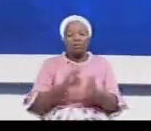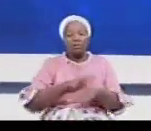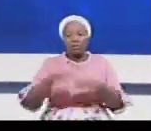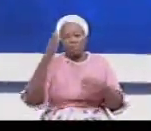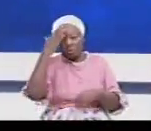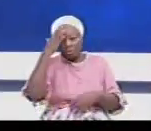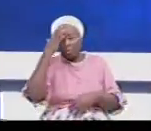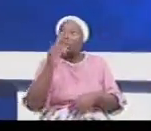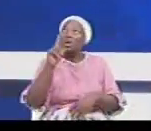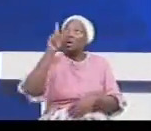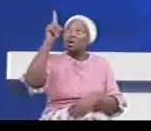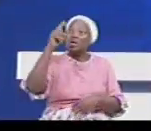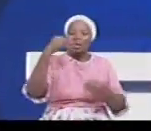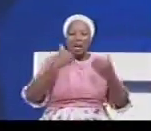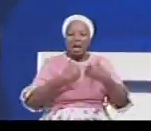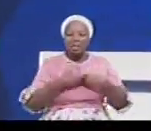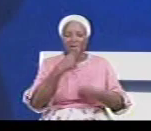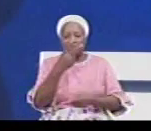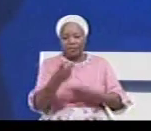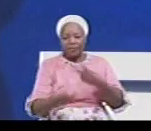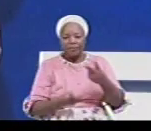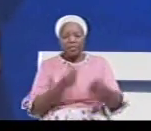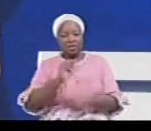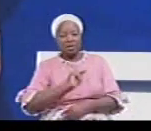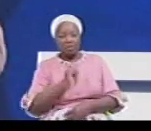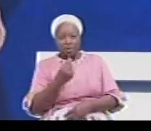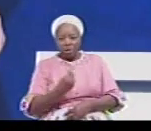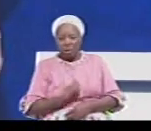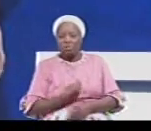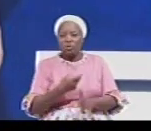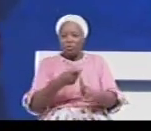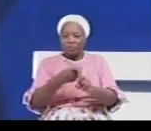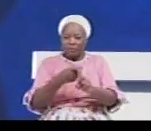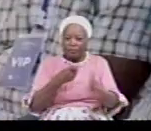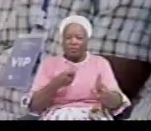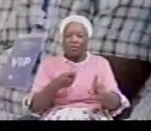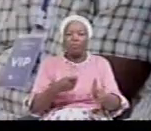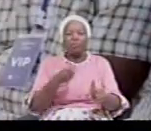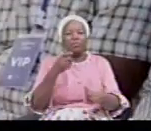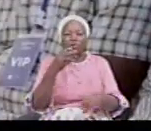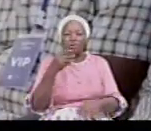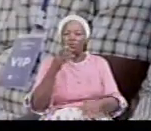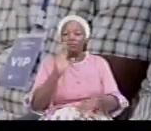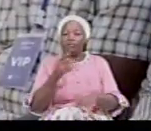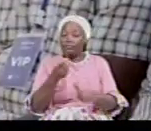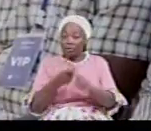He has visited us from on high.